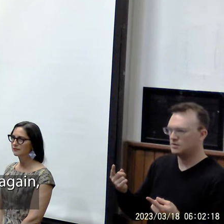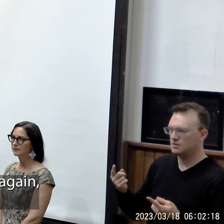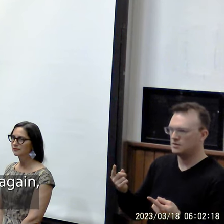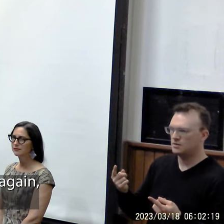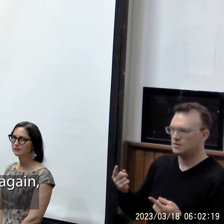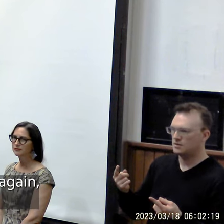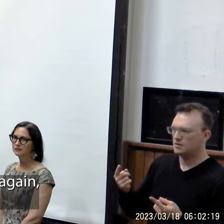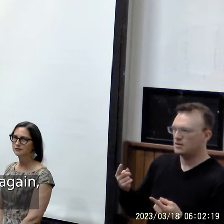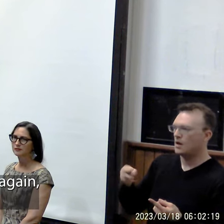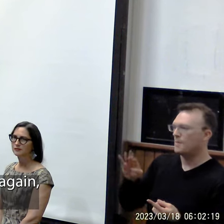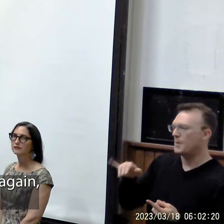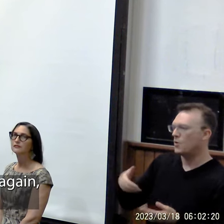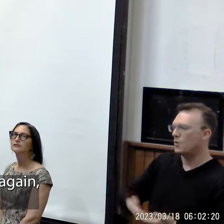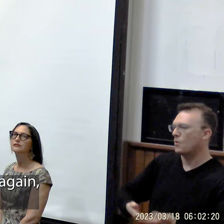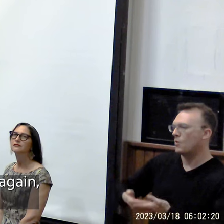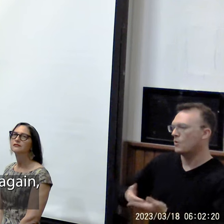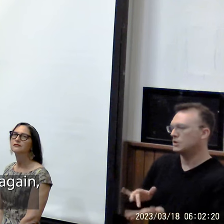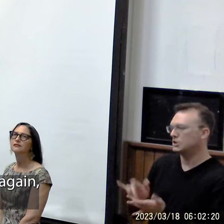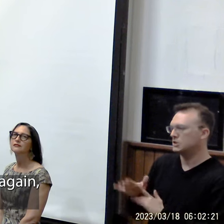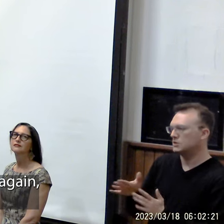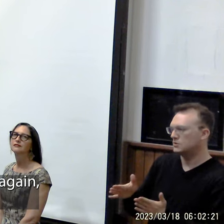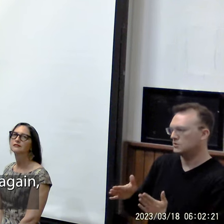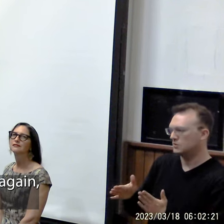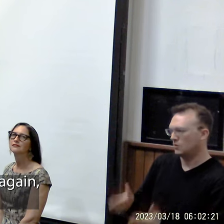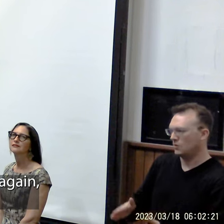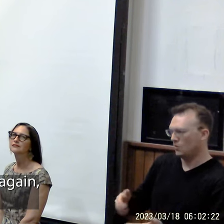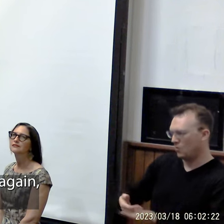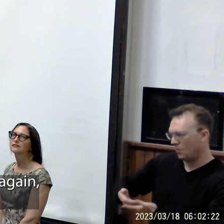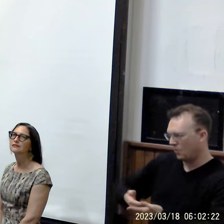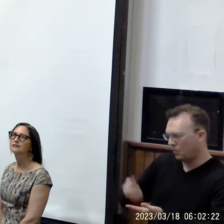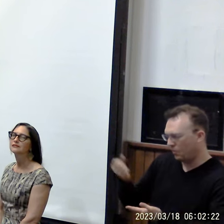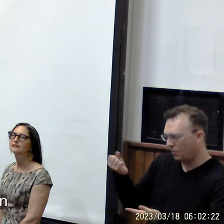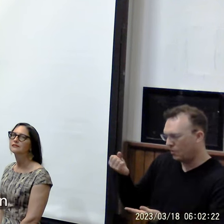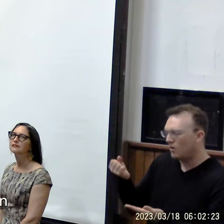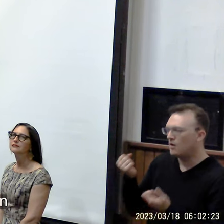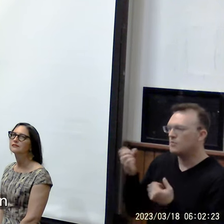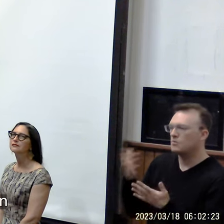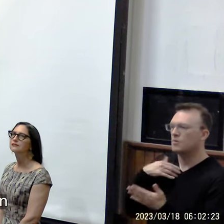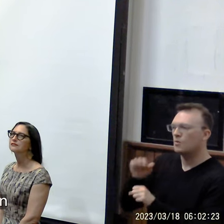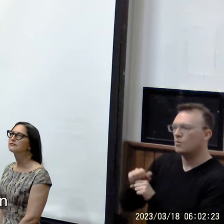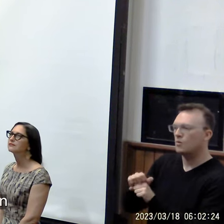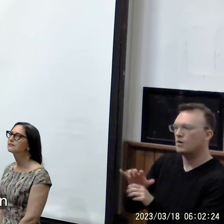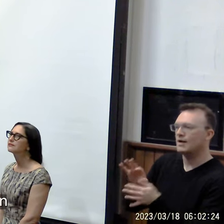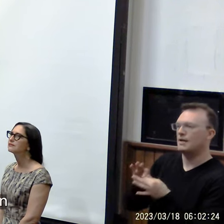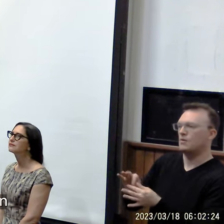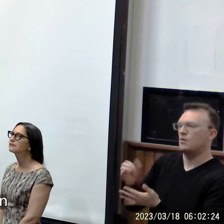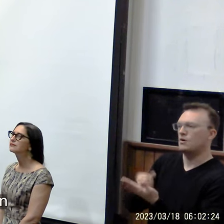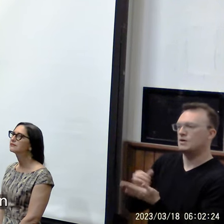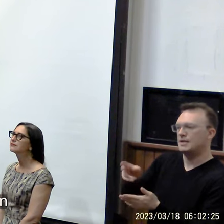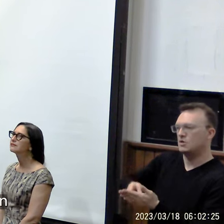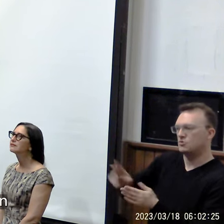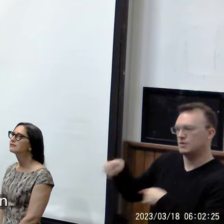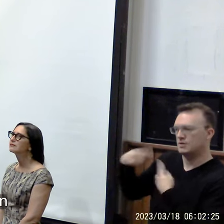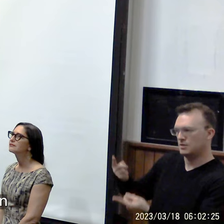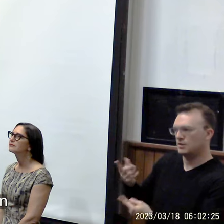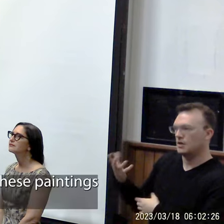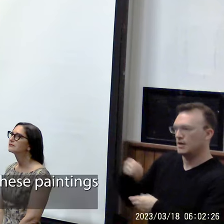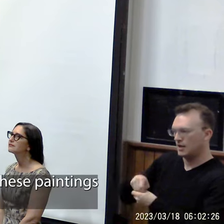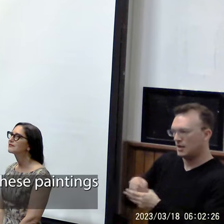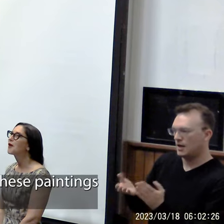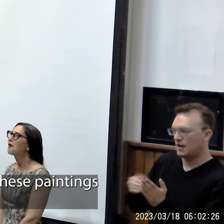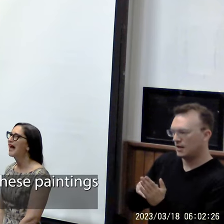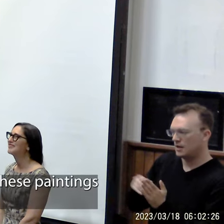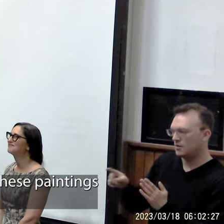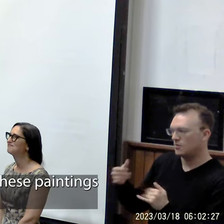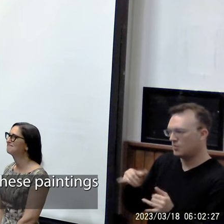Jesus once again. Mm-hmm. A lot of my work draws upon an artistic history, photography. Once again, this way of